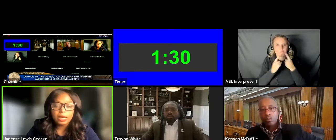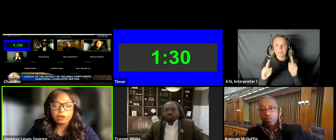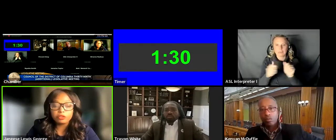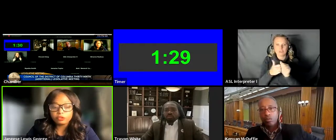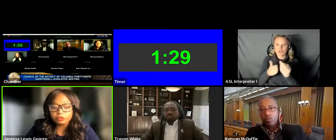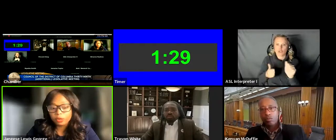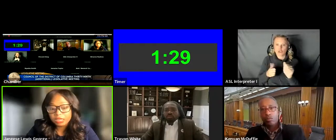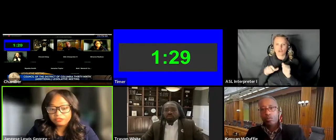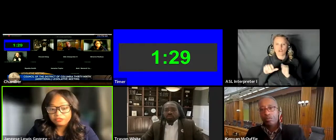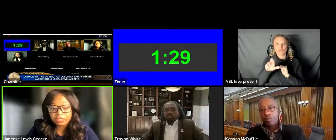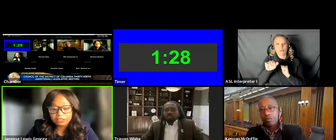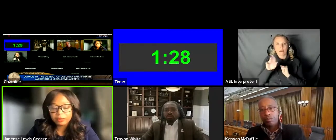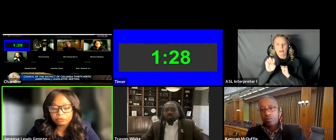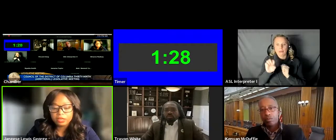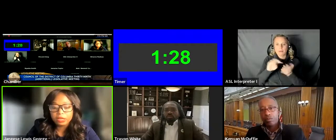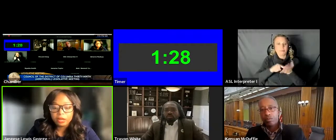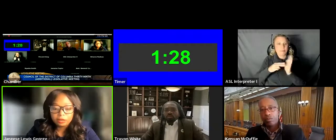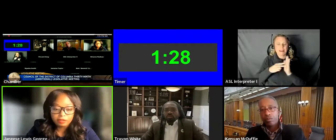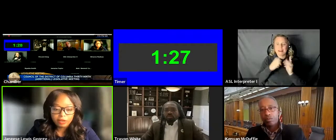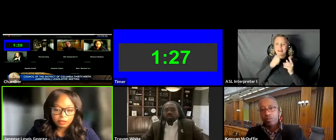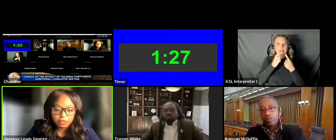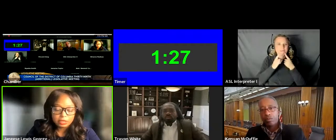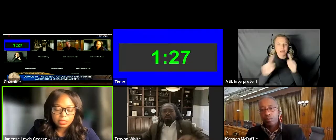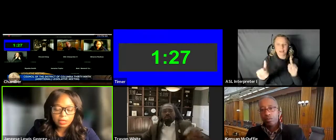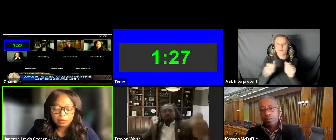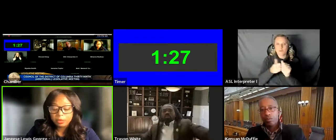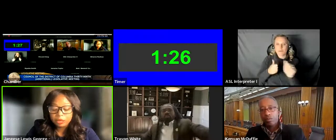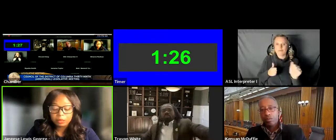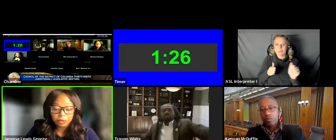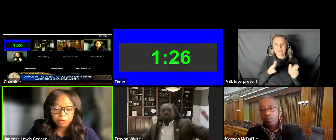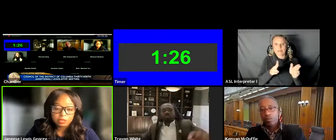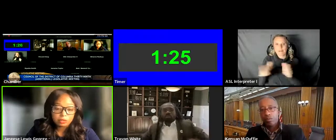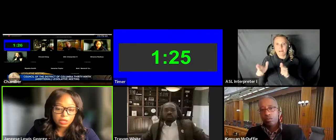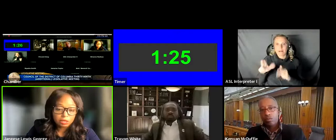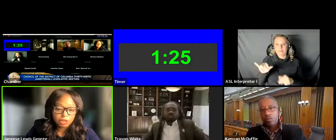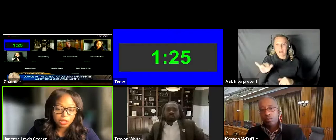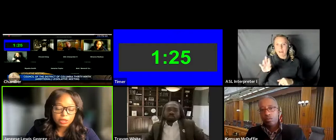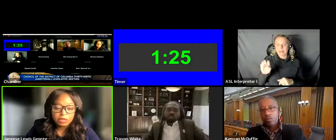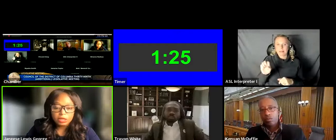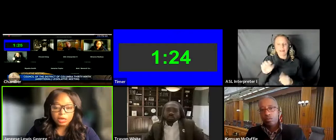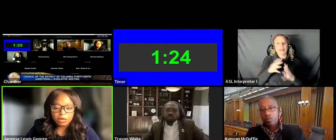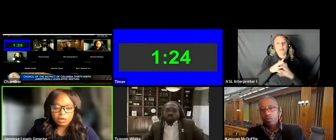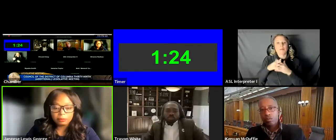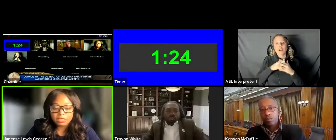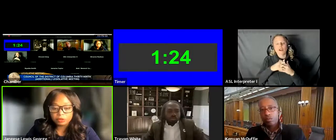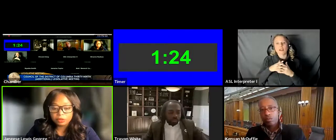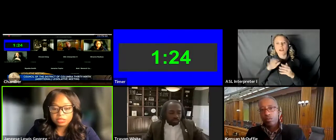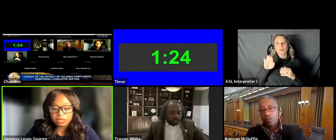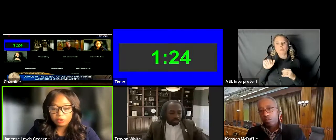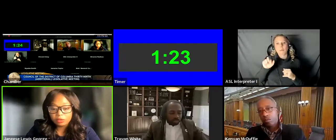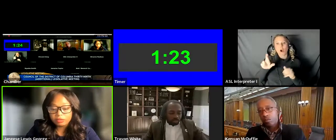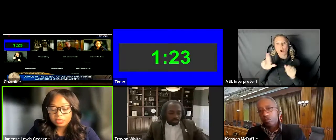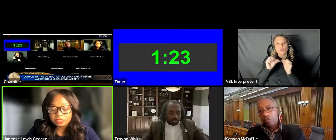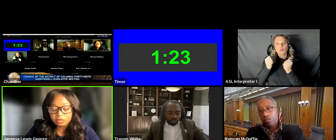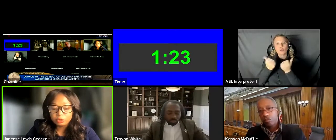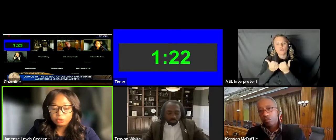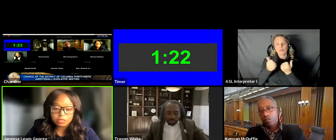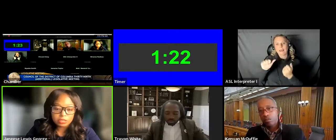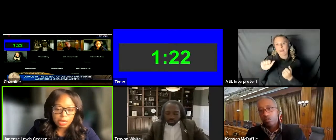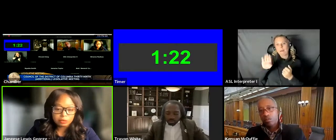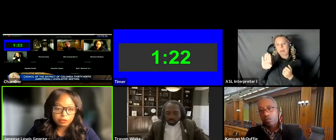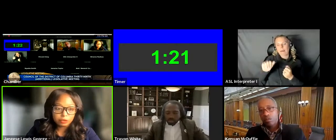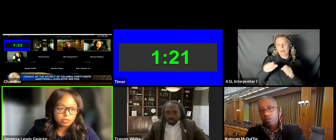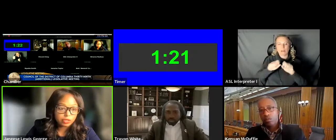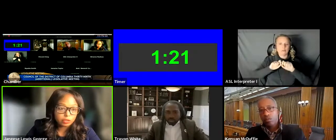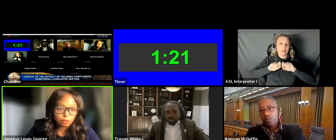crime and are therefore ineffective at preventing gun violence. The American Bar Association has released data on this